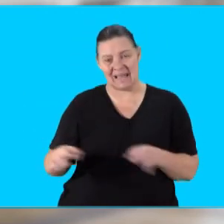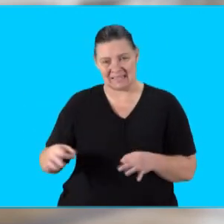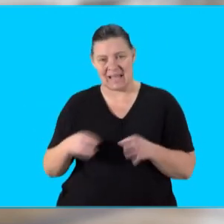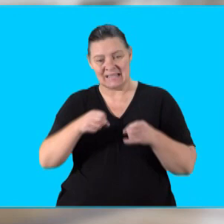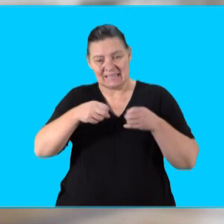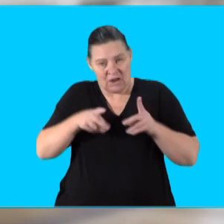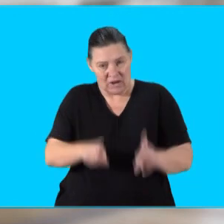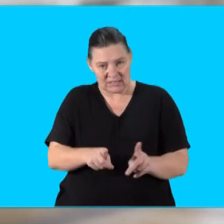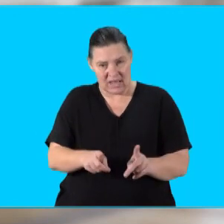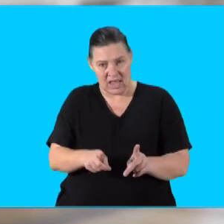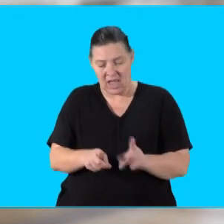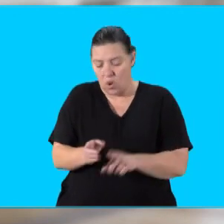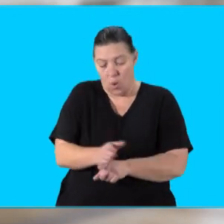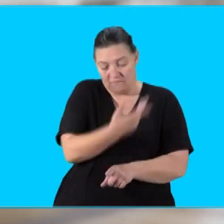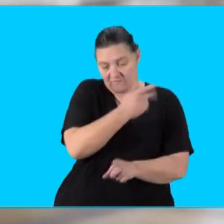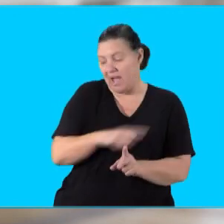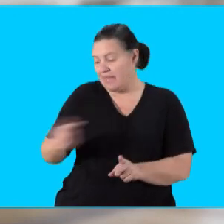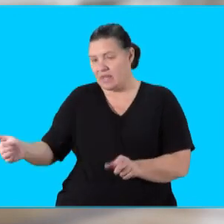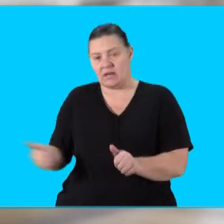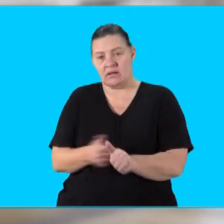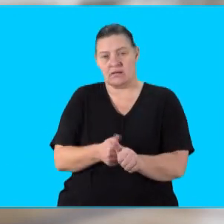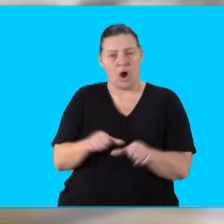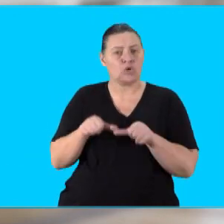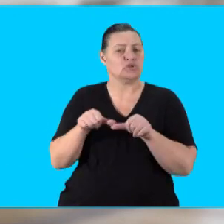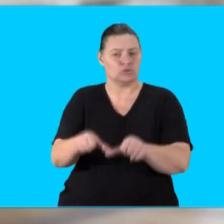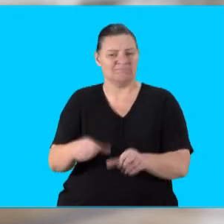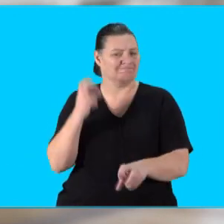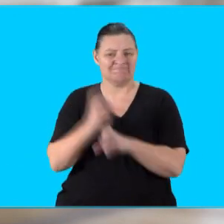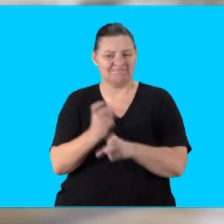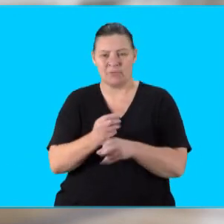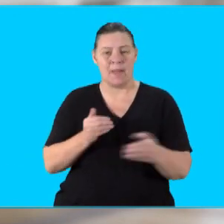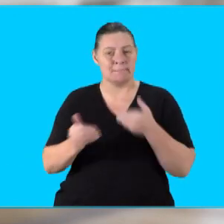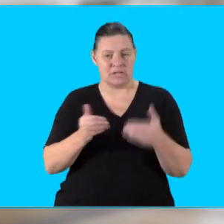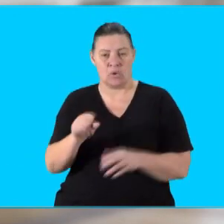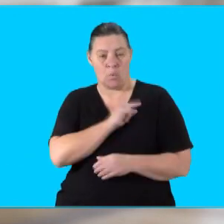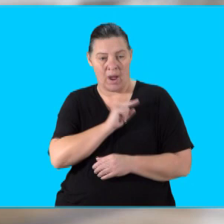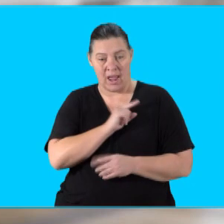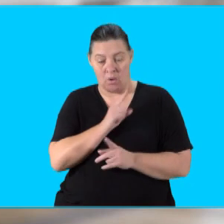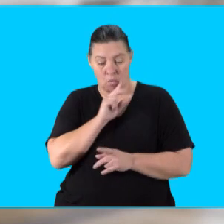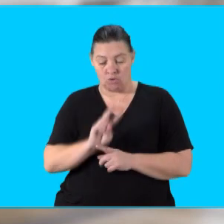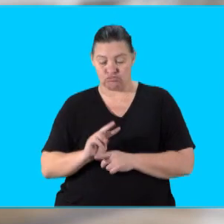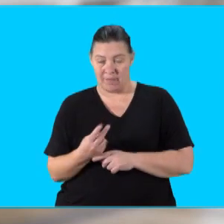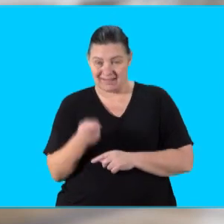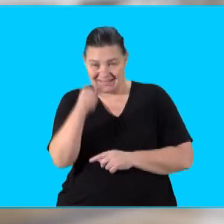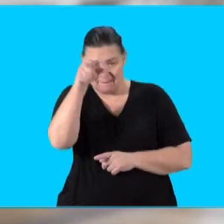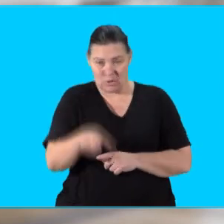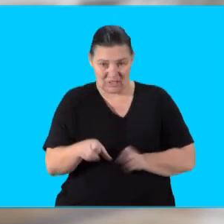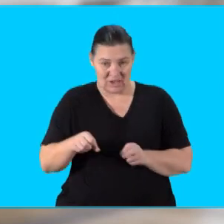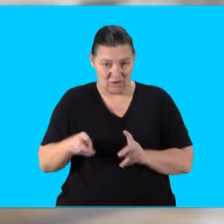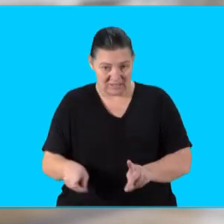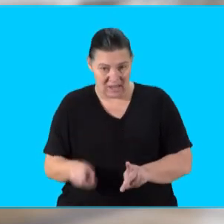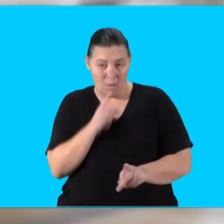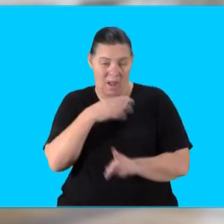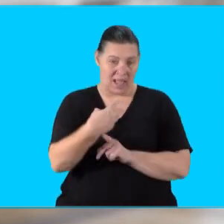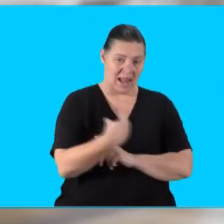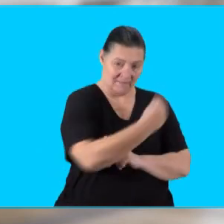directors, there's going to be lack of continuity in terms of management, because whoever that is going to replace those directors who have decided to